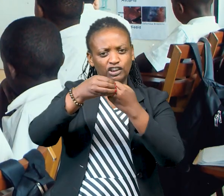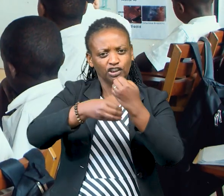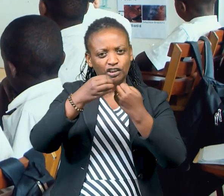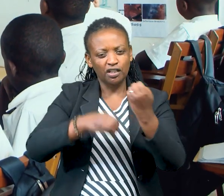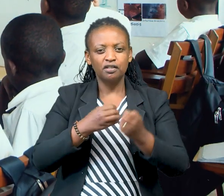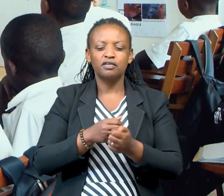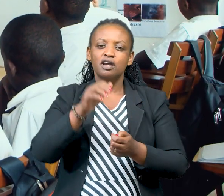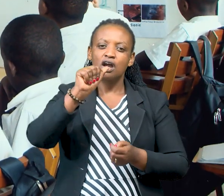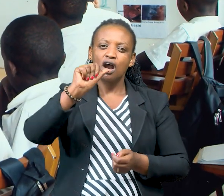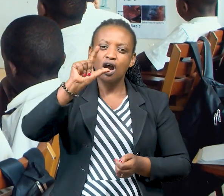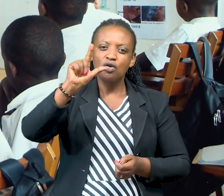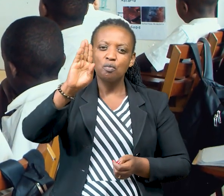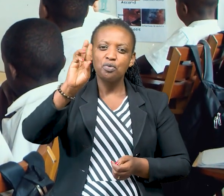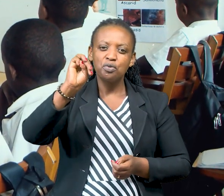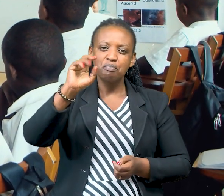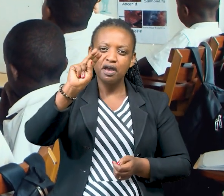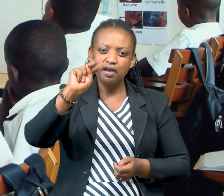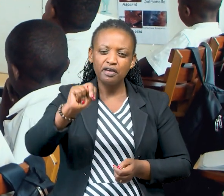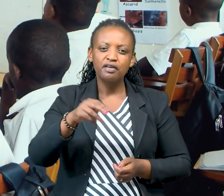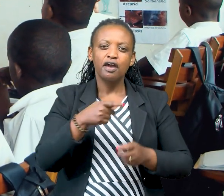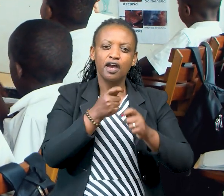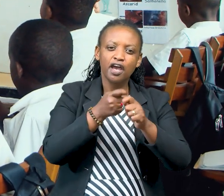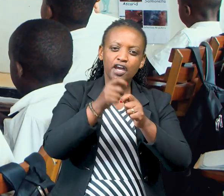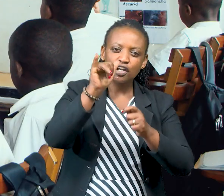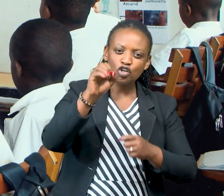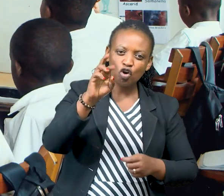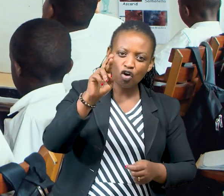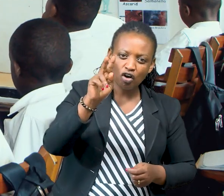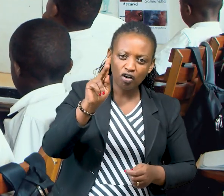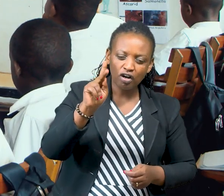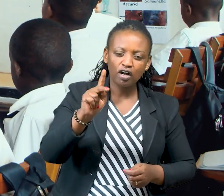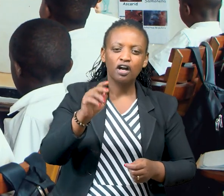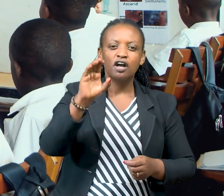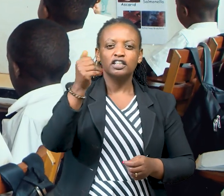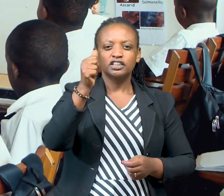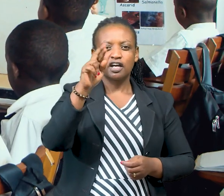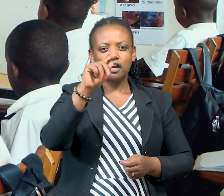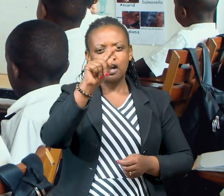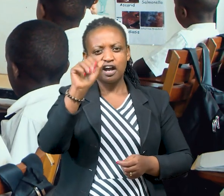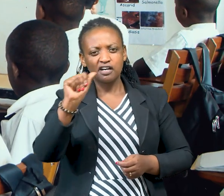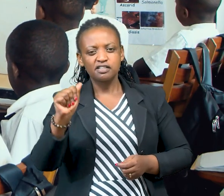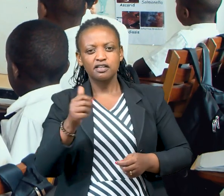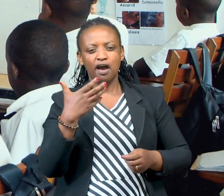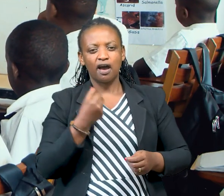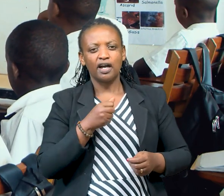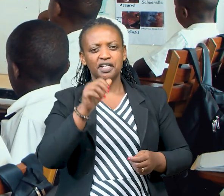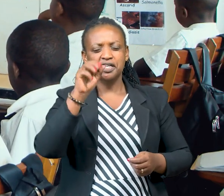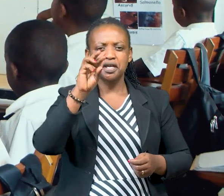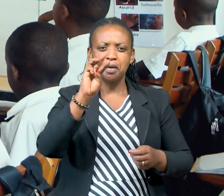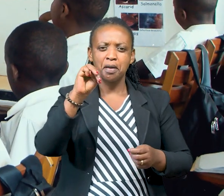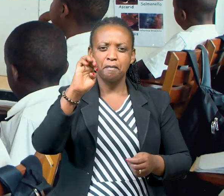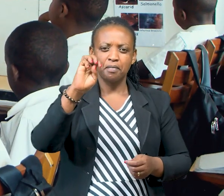eggshell, albumen, egg yolk, charaza, and